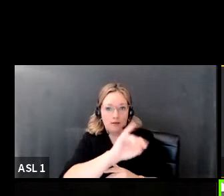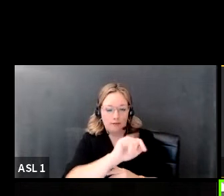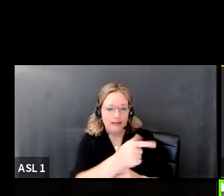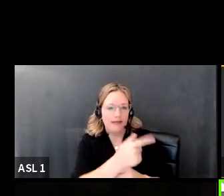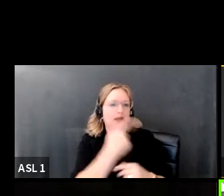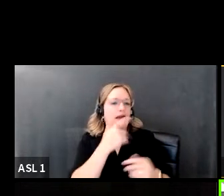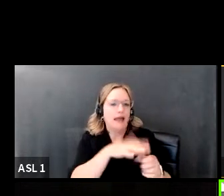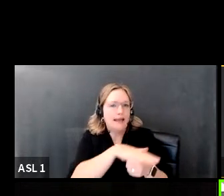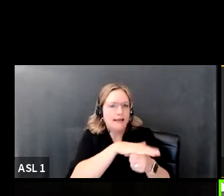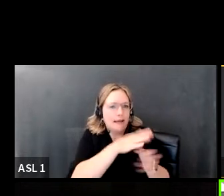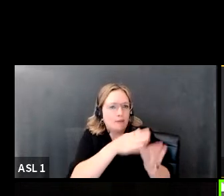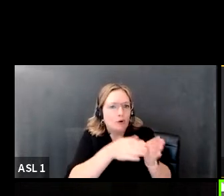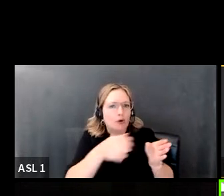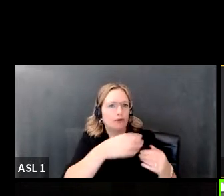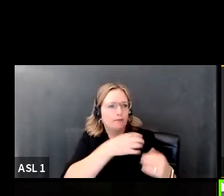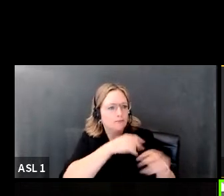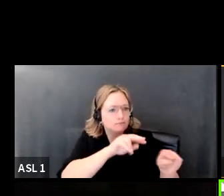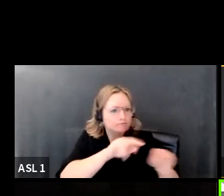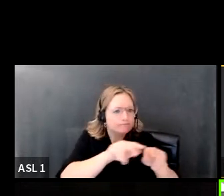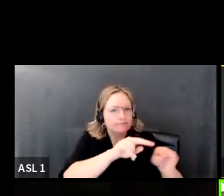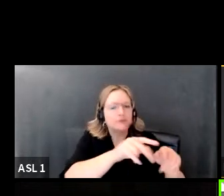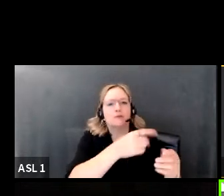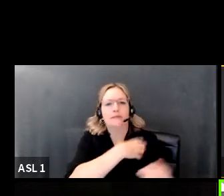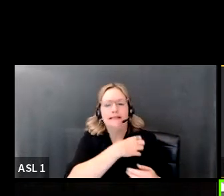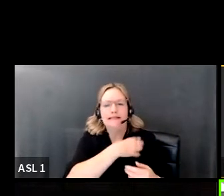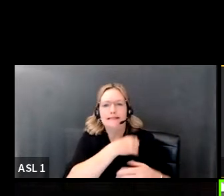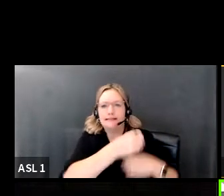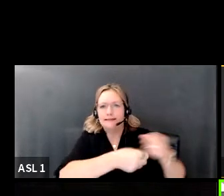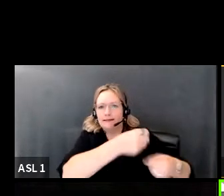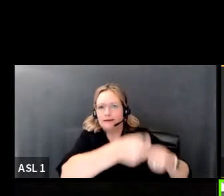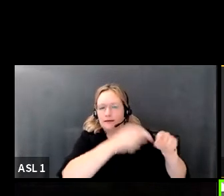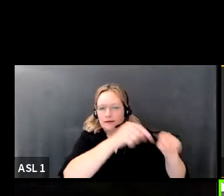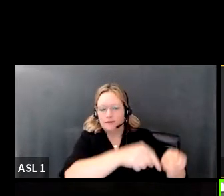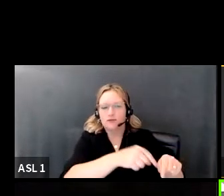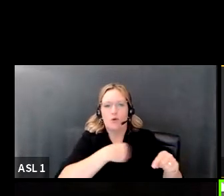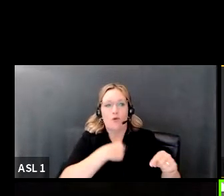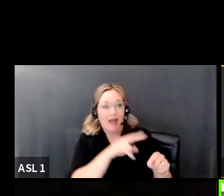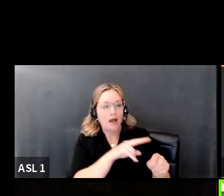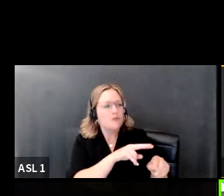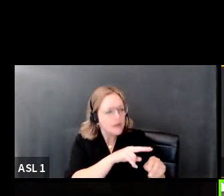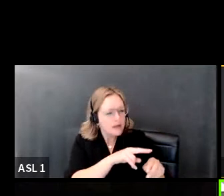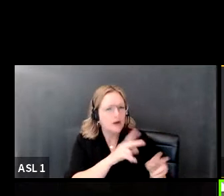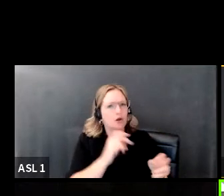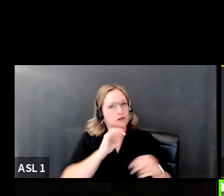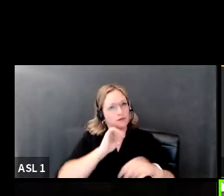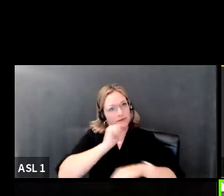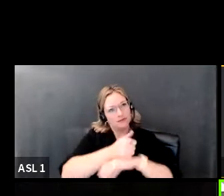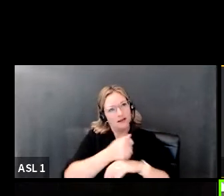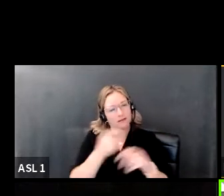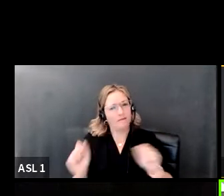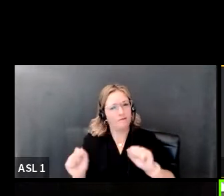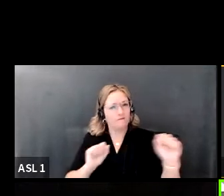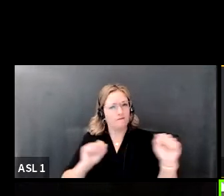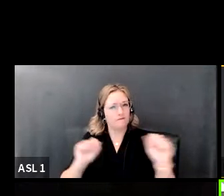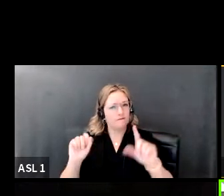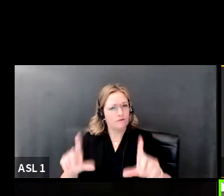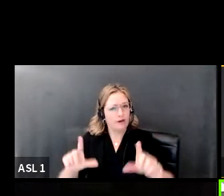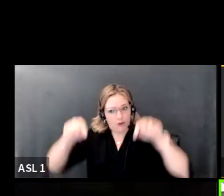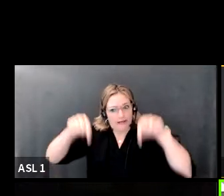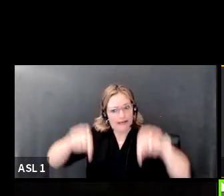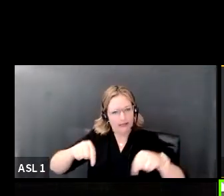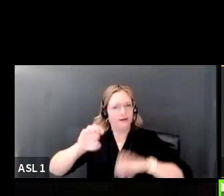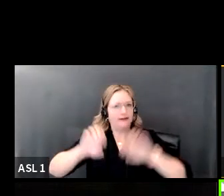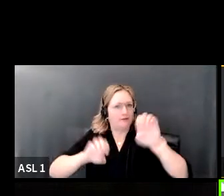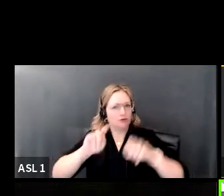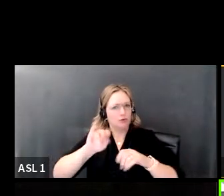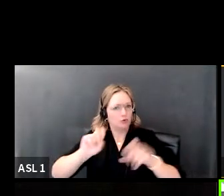and so we've engaged them this year to help us to build out our overall framework for neighborhood policing and the evaluation tools necessary to provide